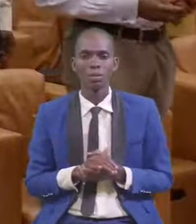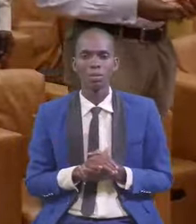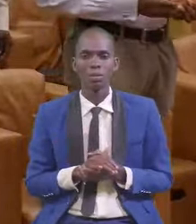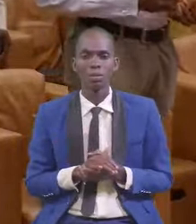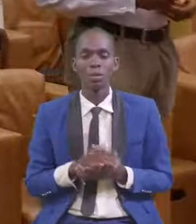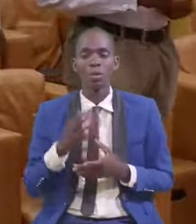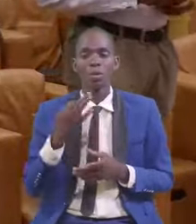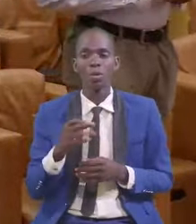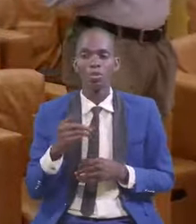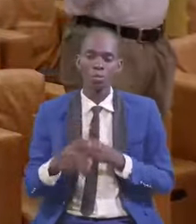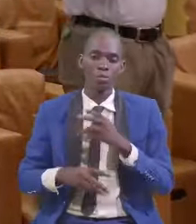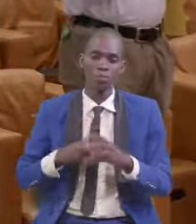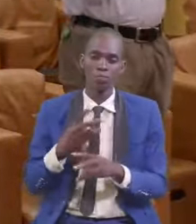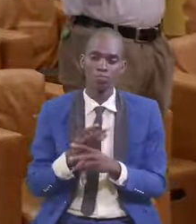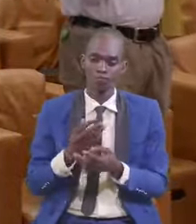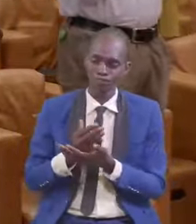of the